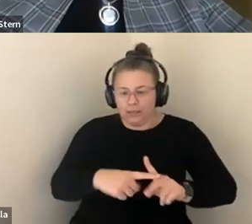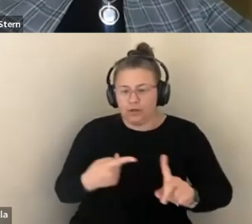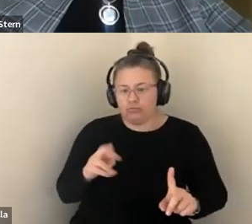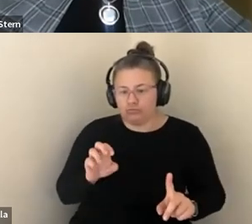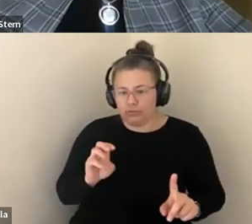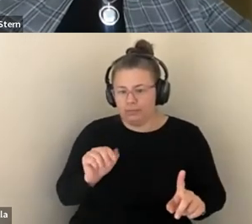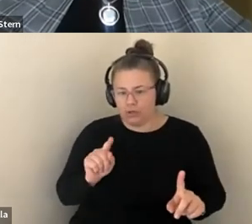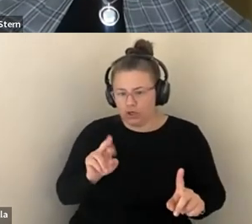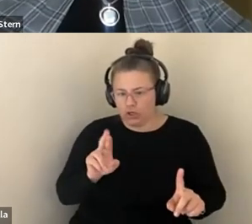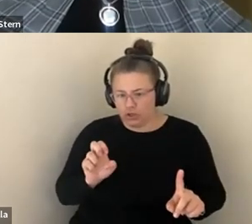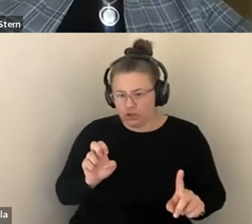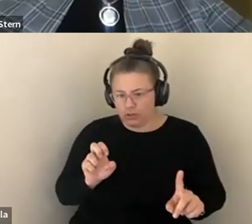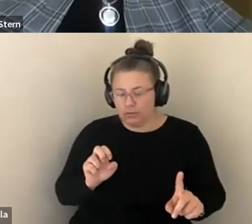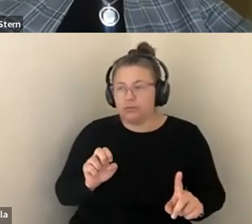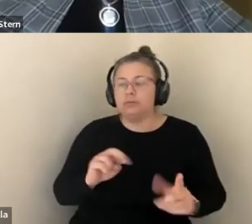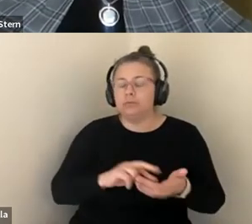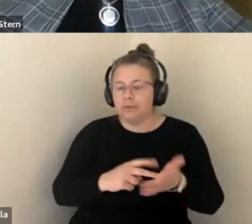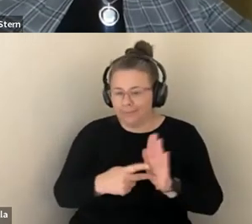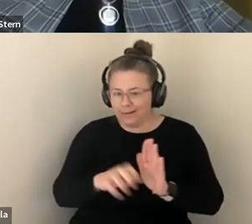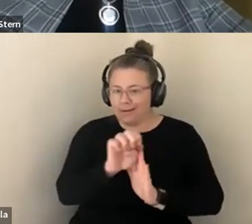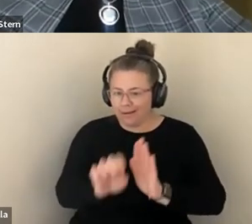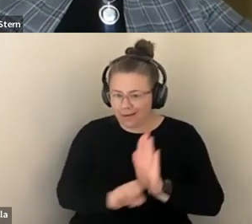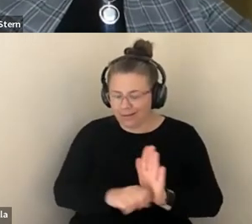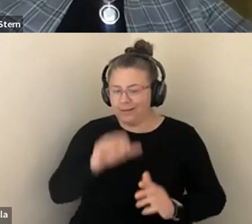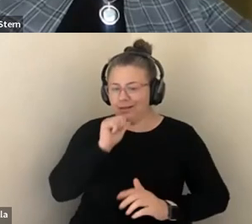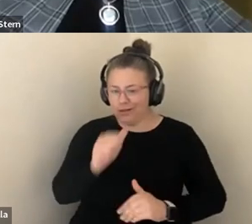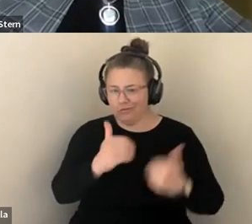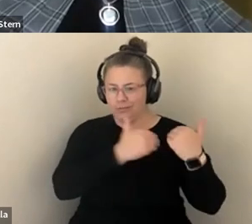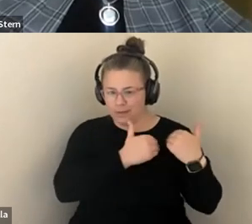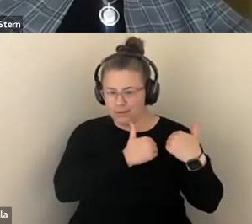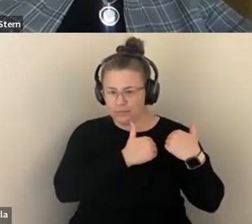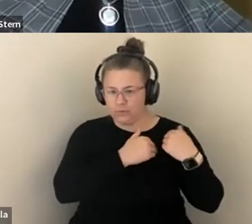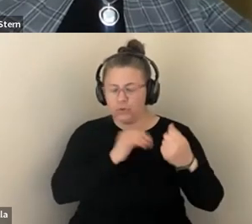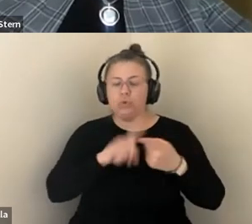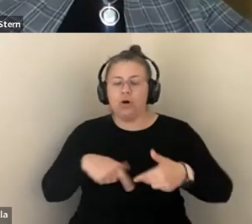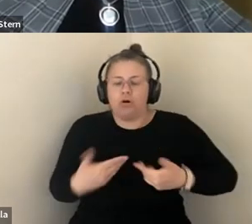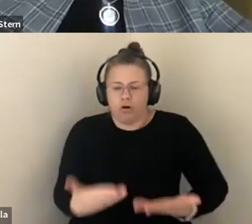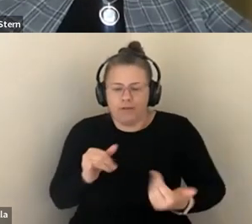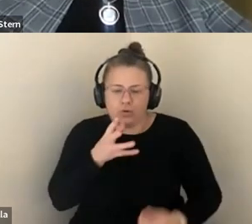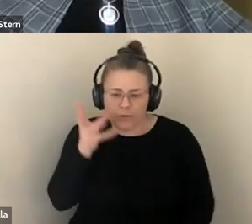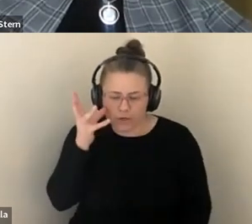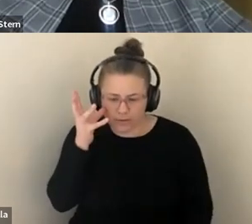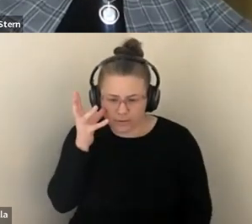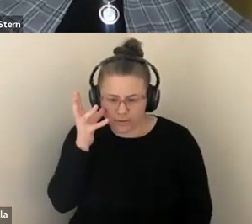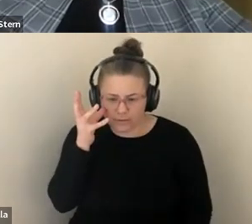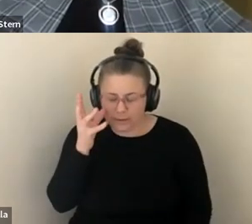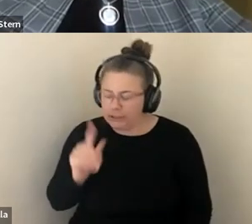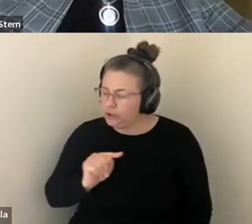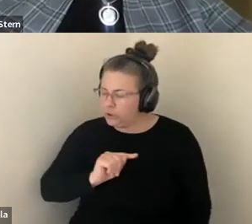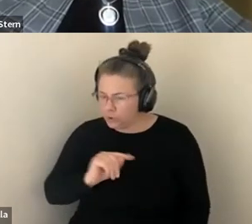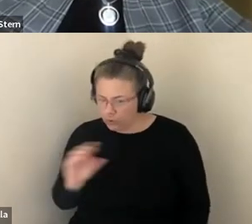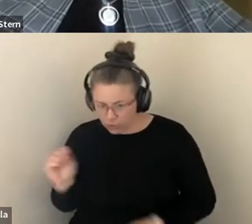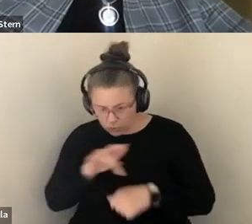prospective parents. We don't know enough, it's not ready for implementation, and the benefits do not outweigh the